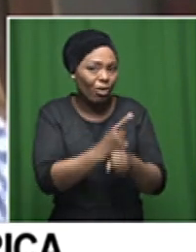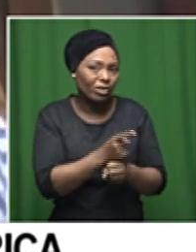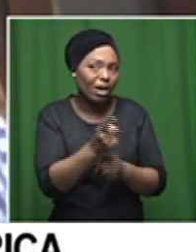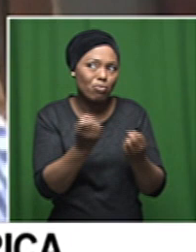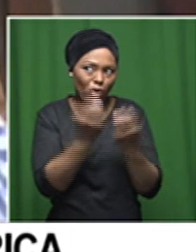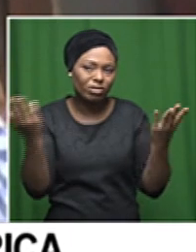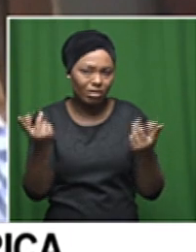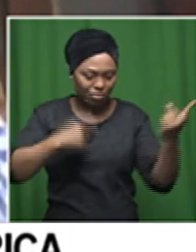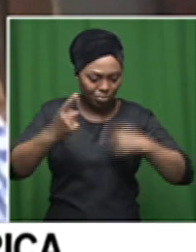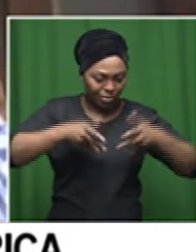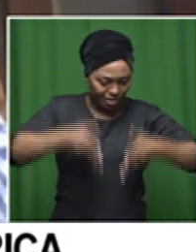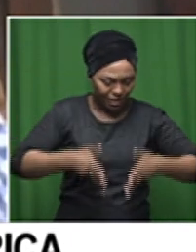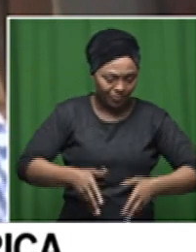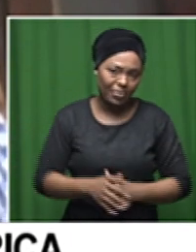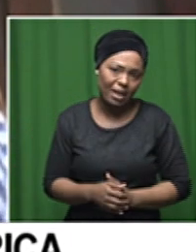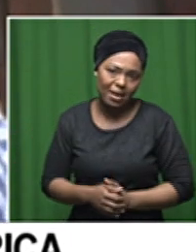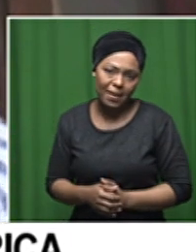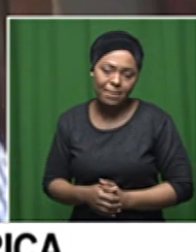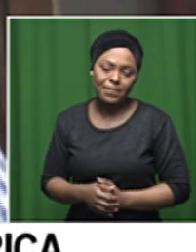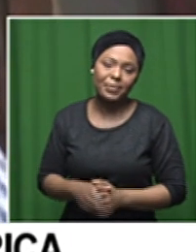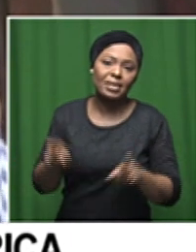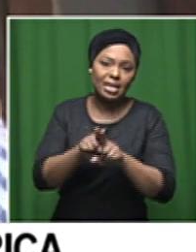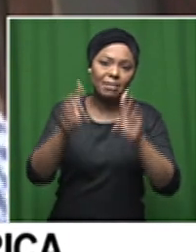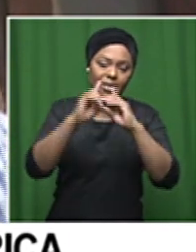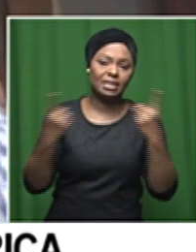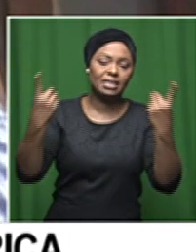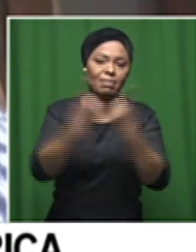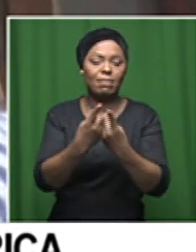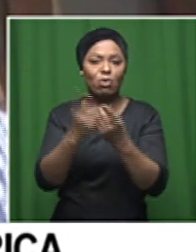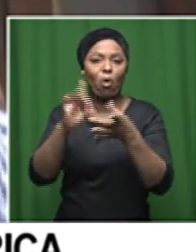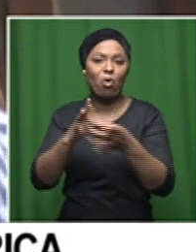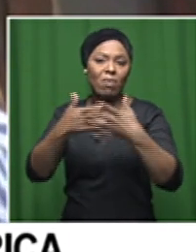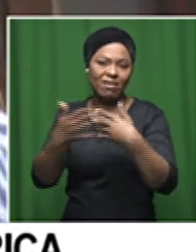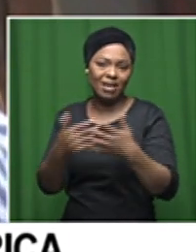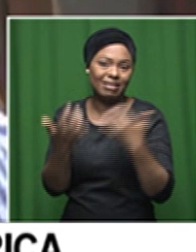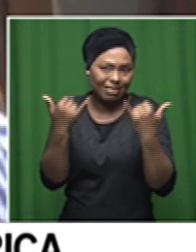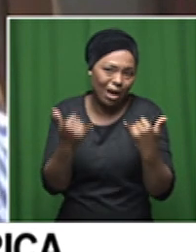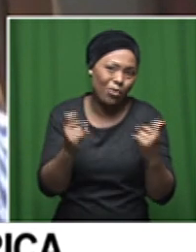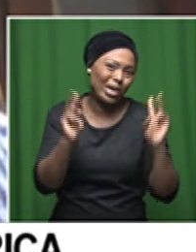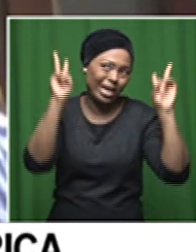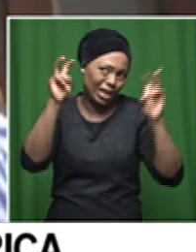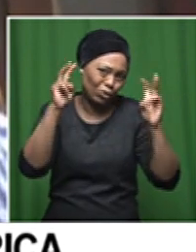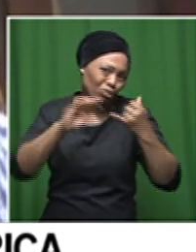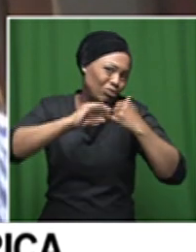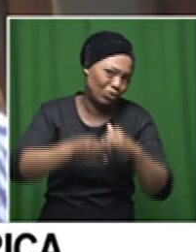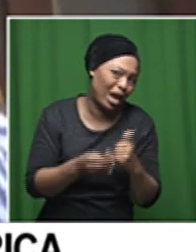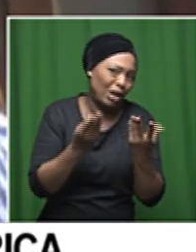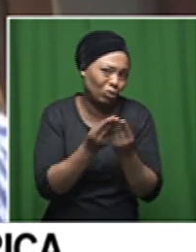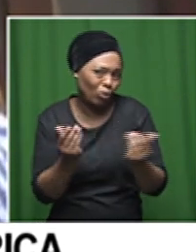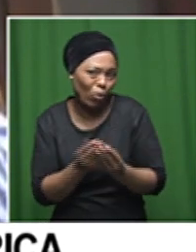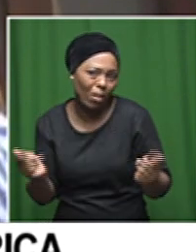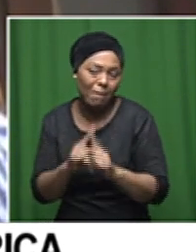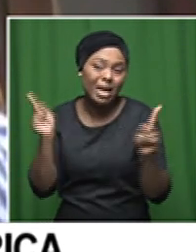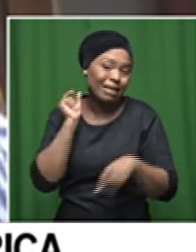matter. It's a matter that we know that even the Department of Home Affairs is dealing with, and it's a